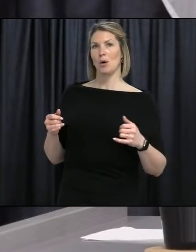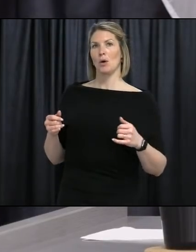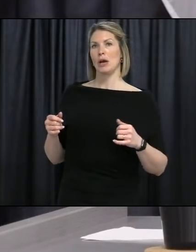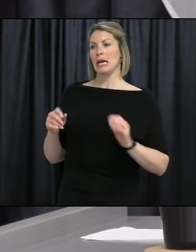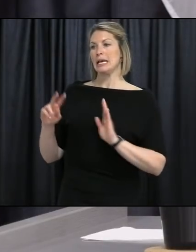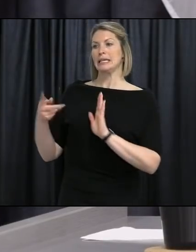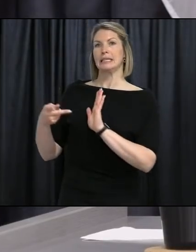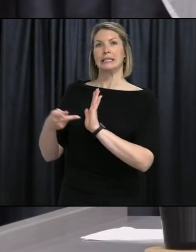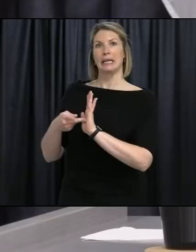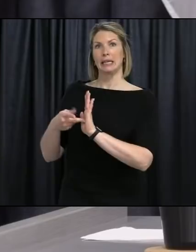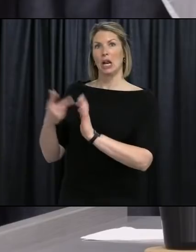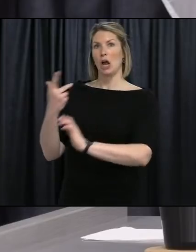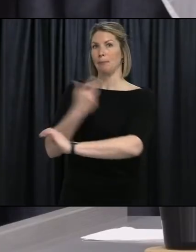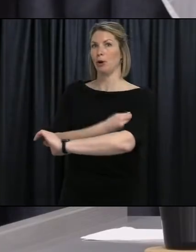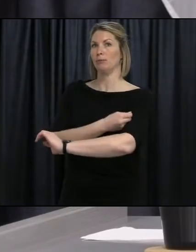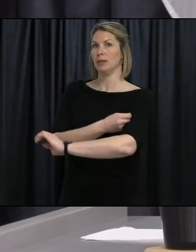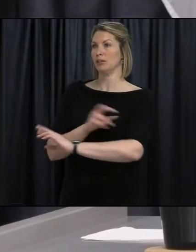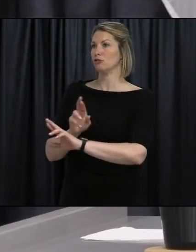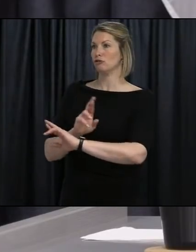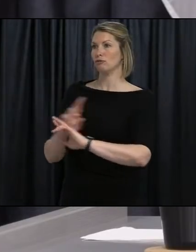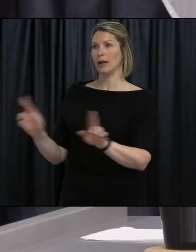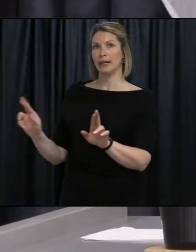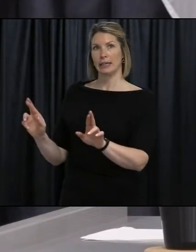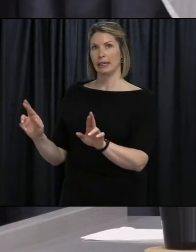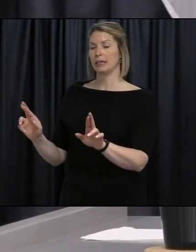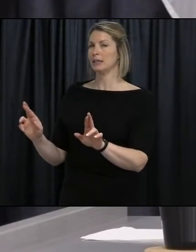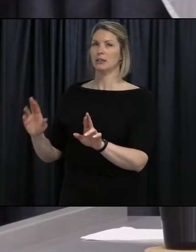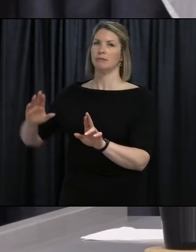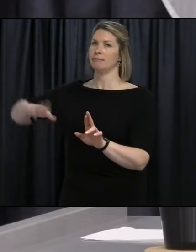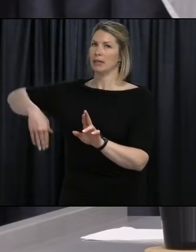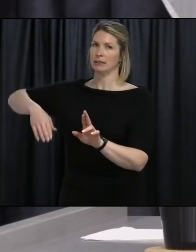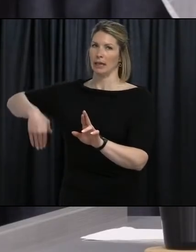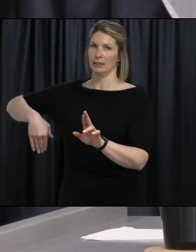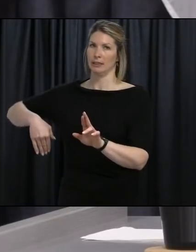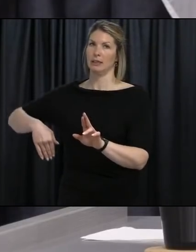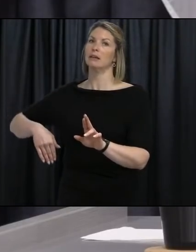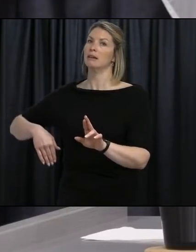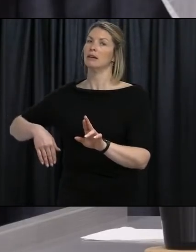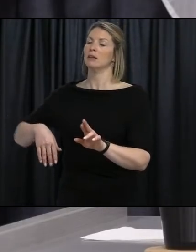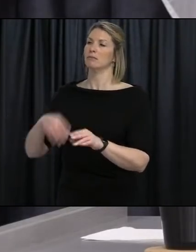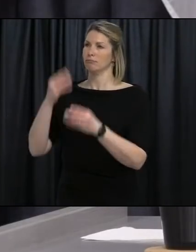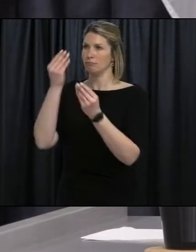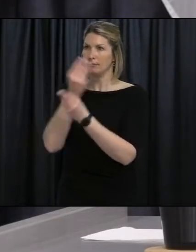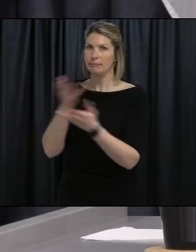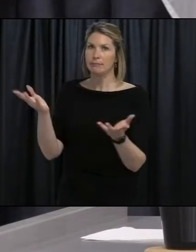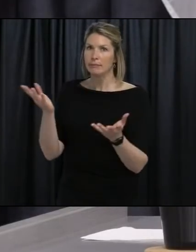for a second appointment because we're providing that when they get their first shot.